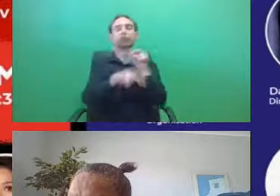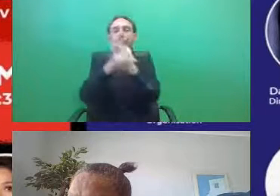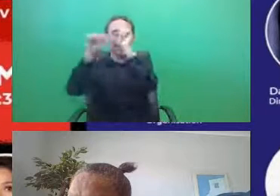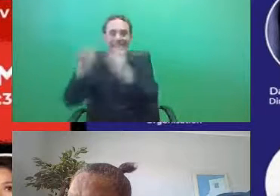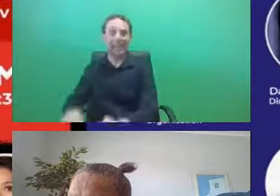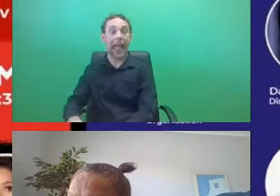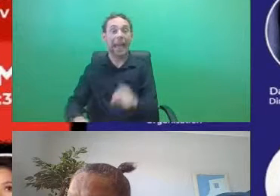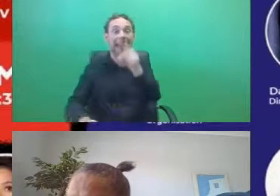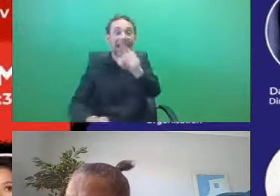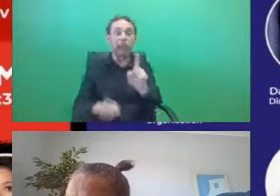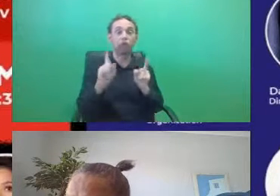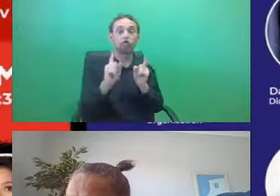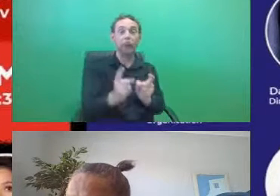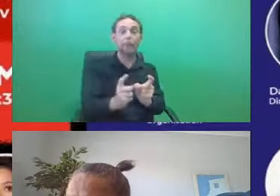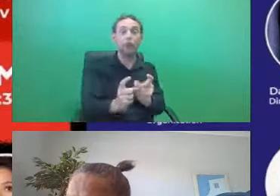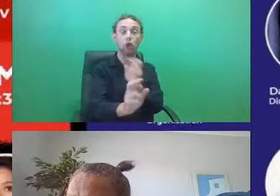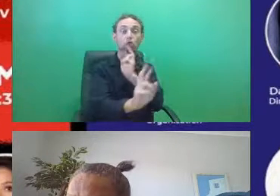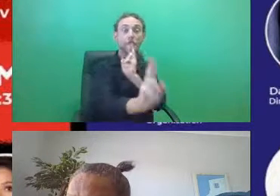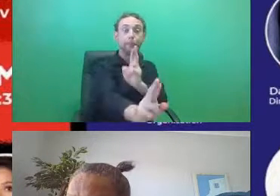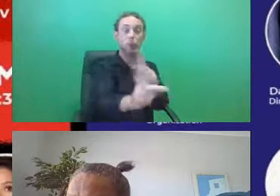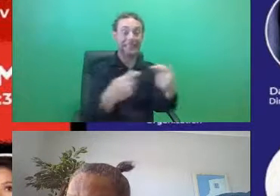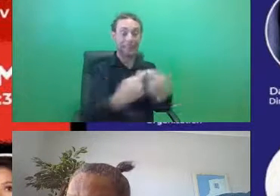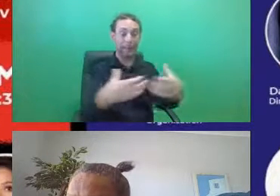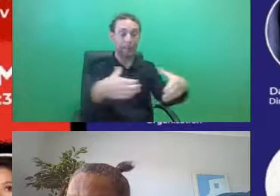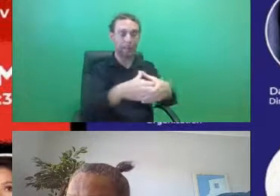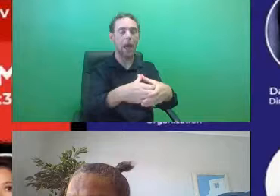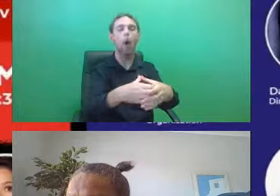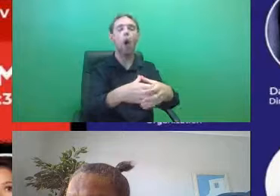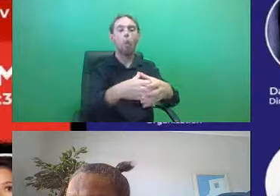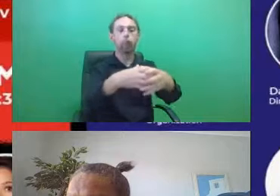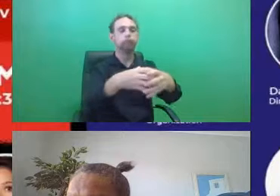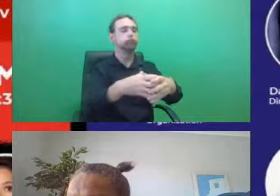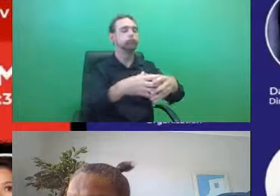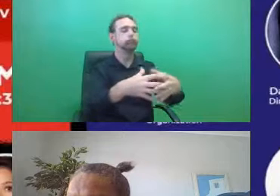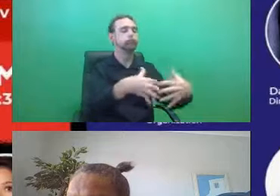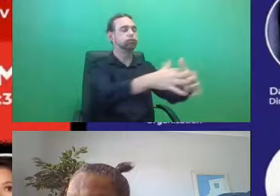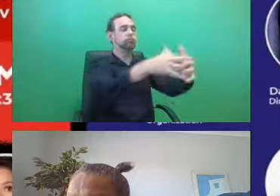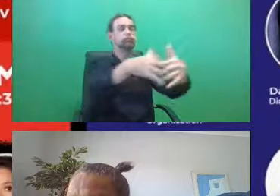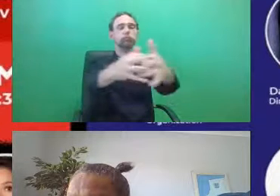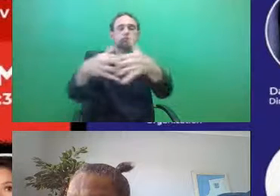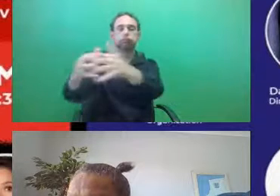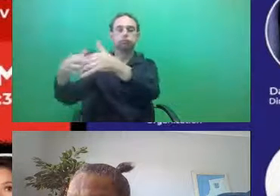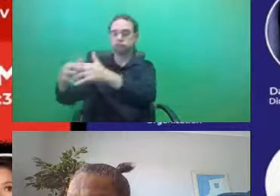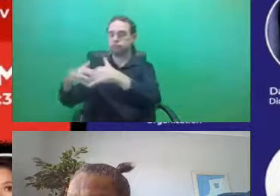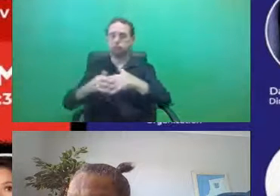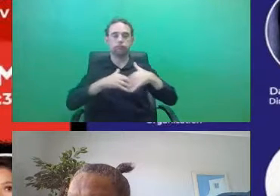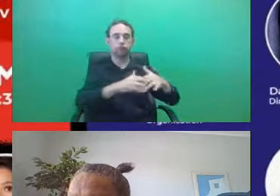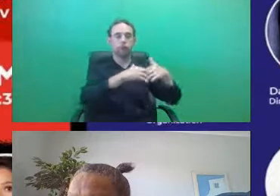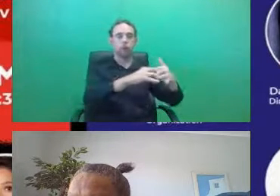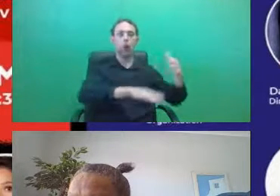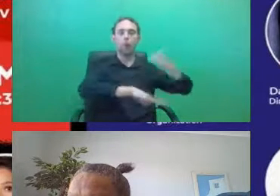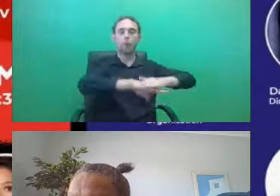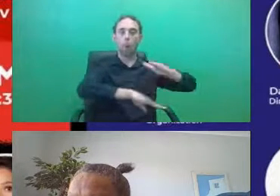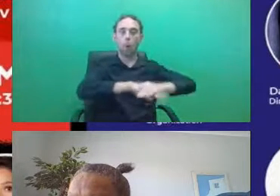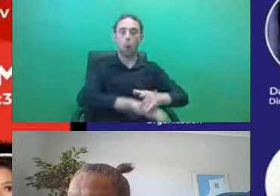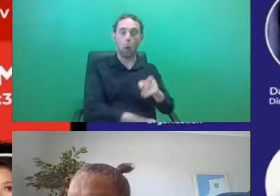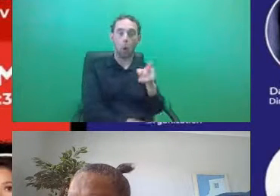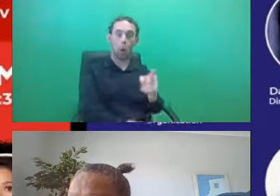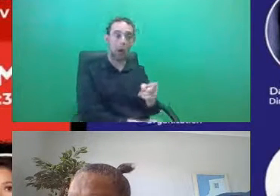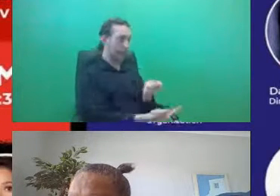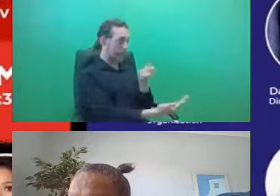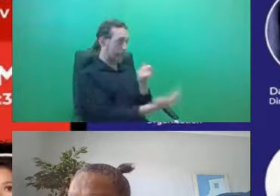in at district level in all communities as well. The monitoring and tracking of cases is very